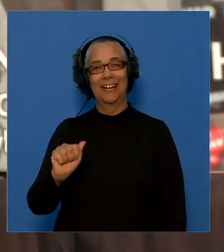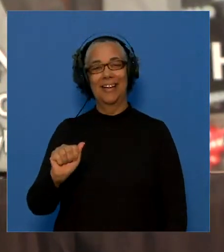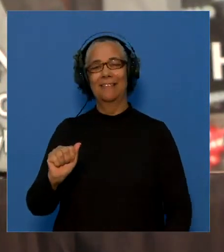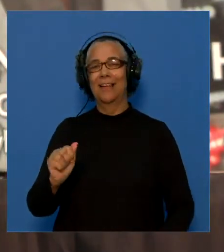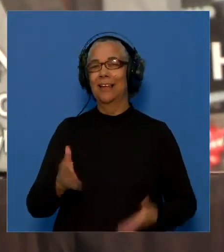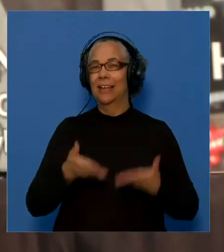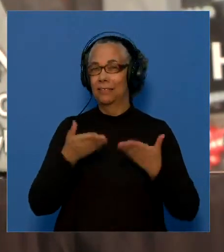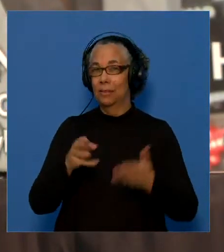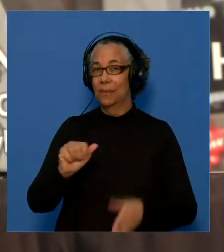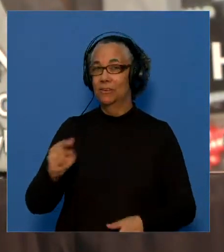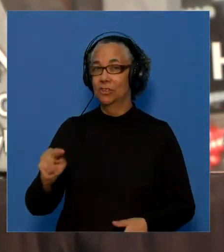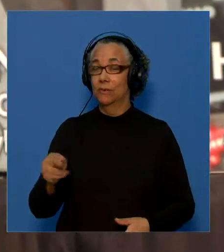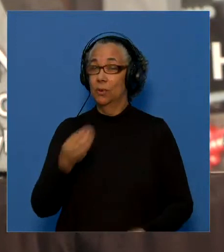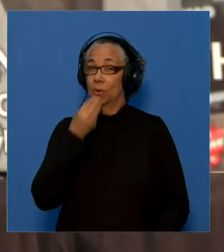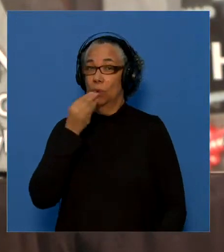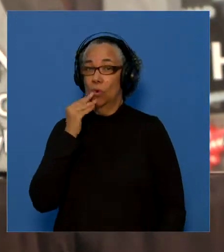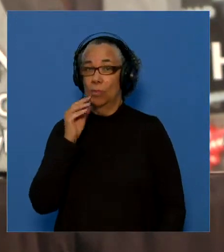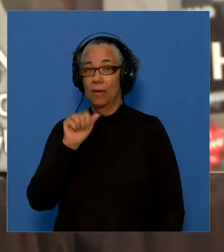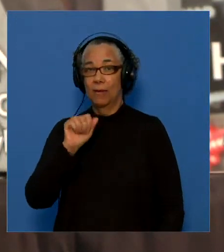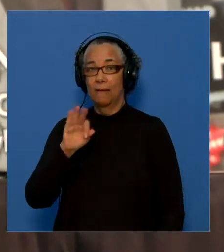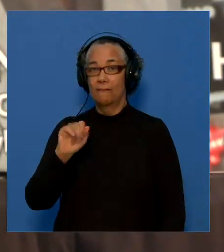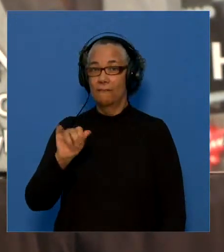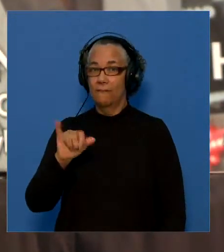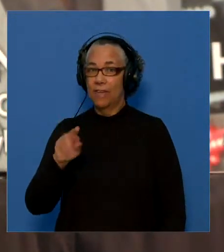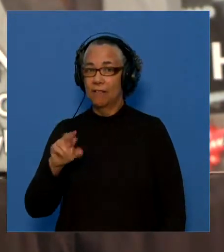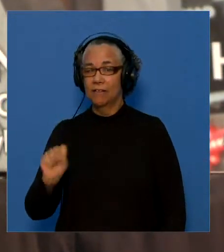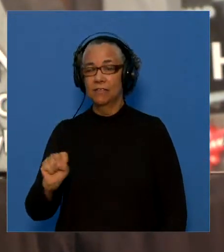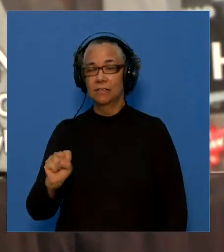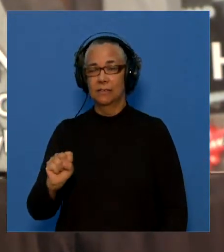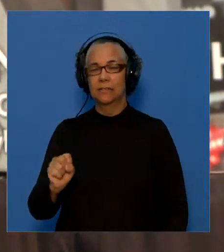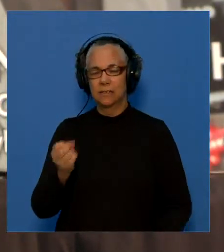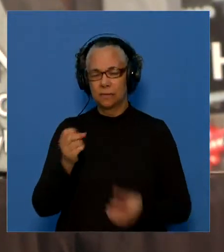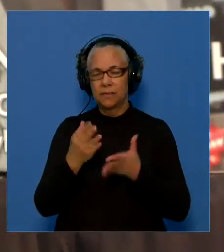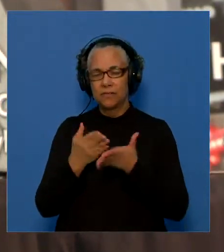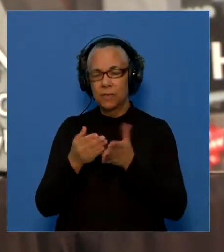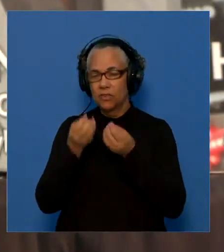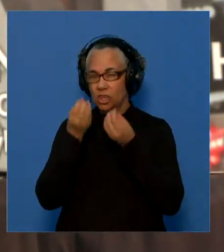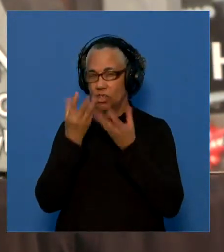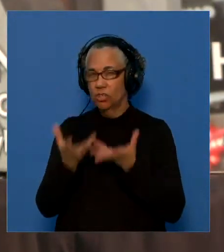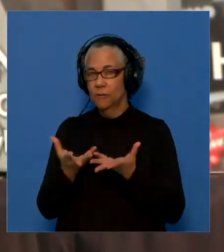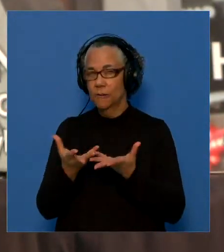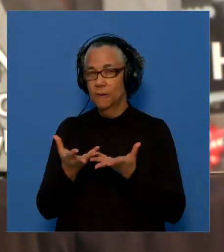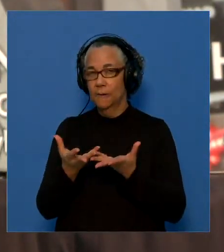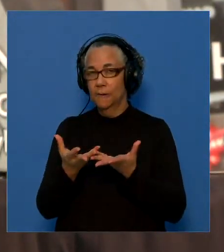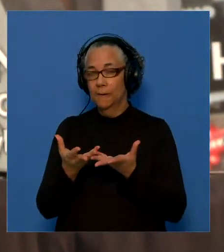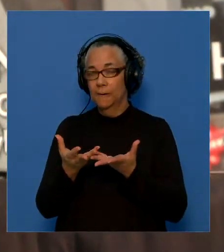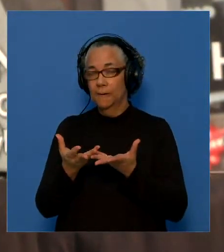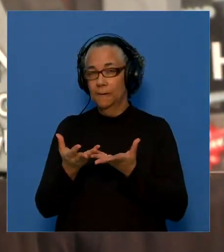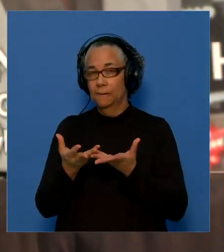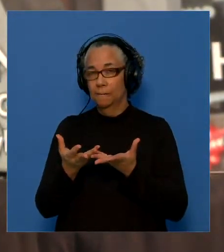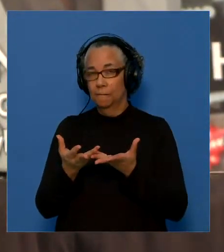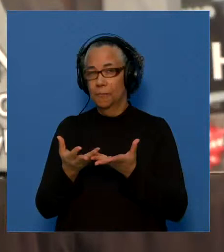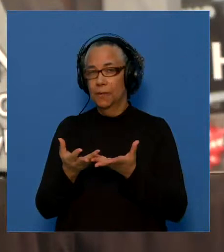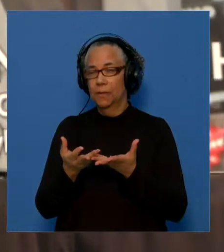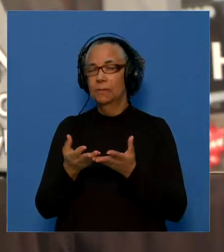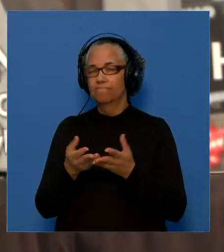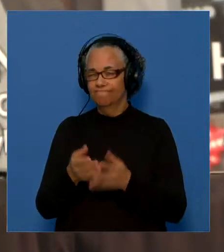Affairs with the following information as a matter of